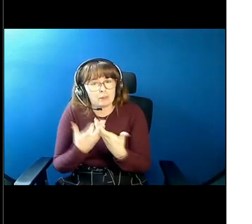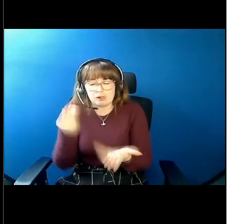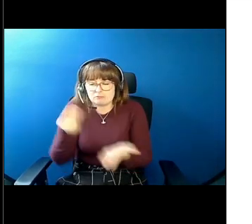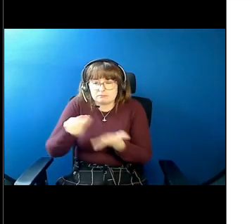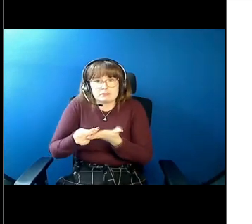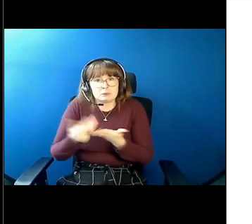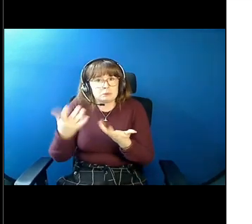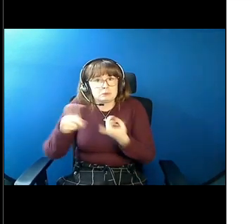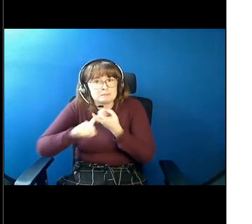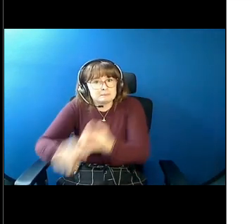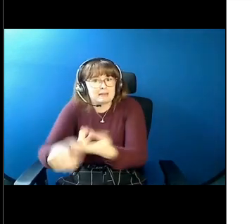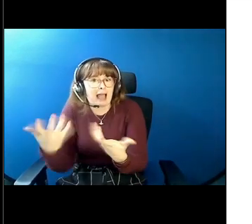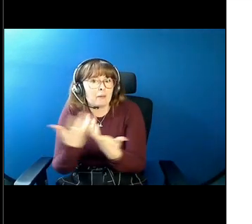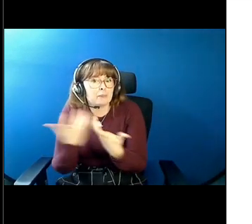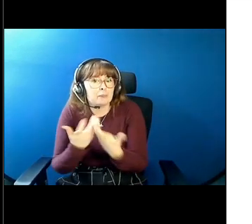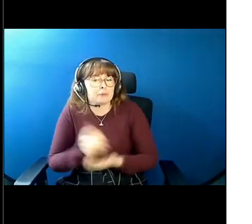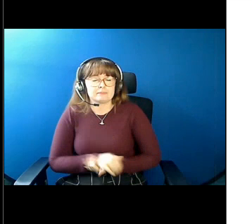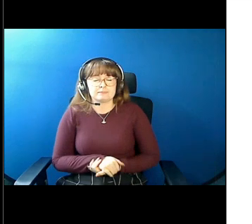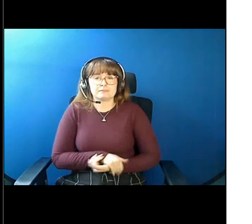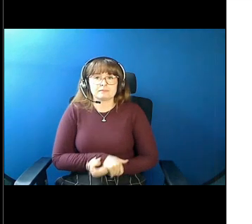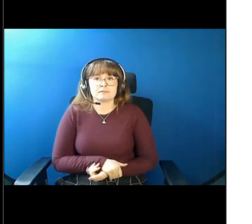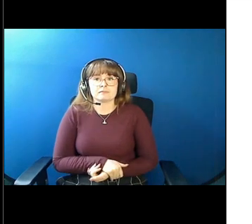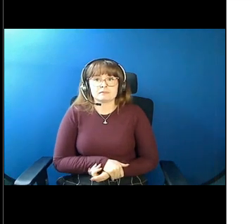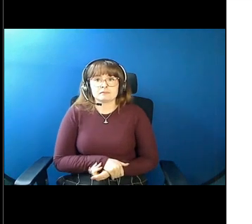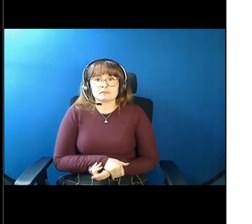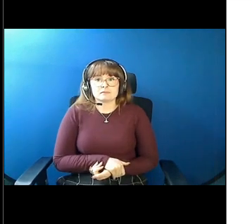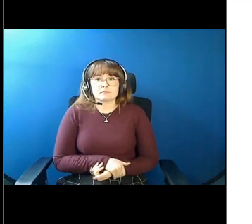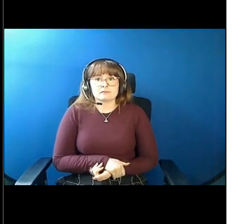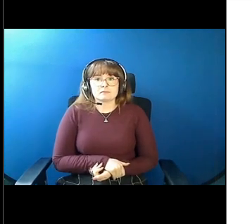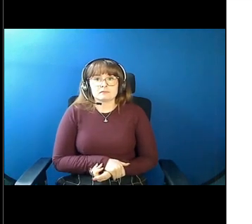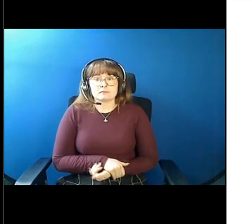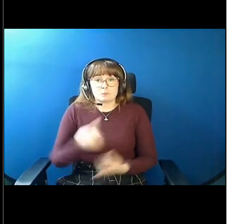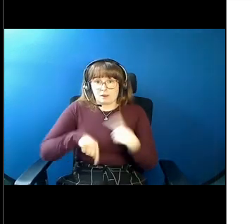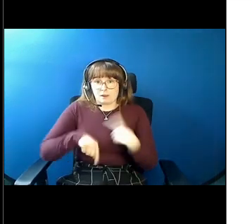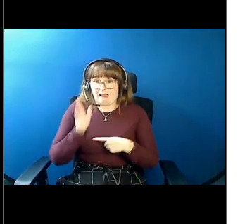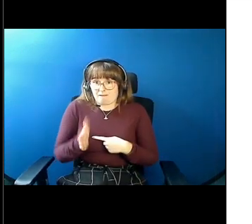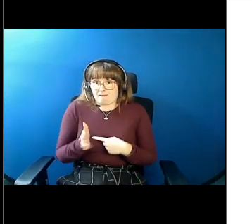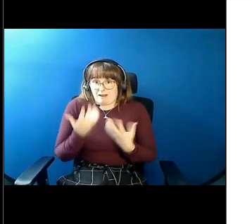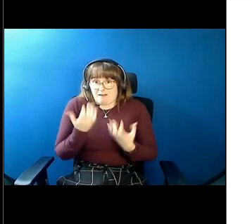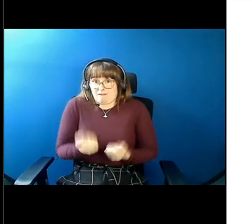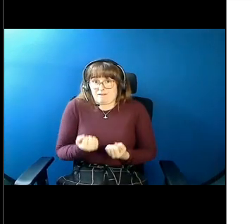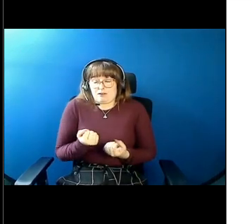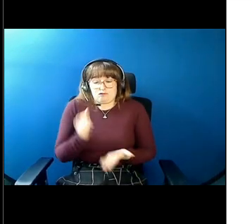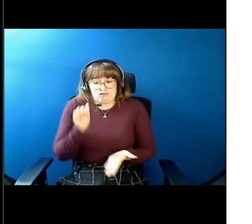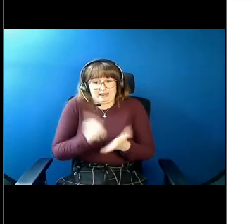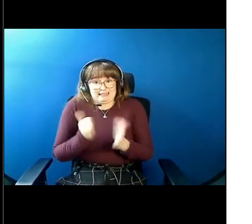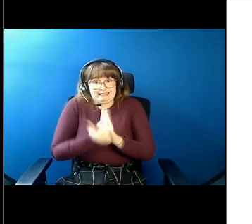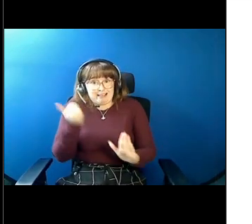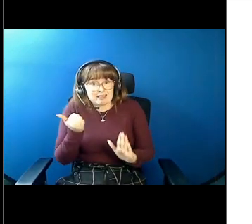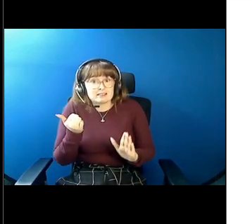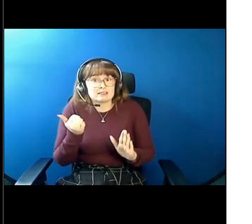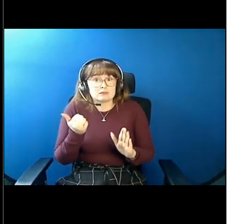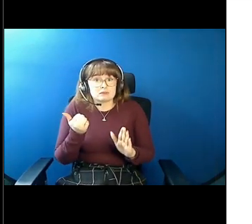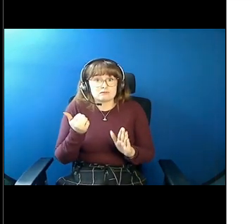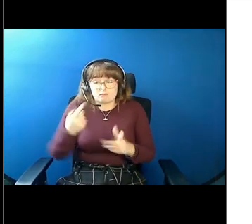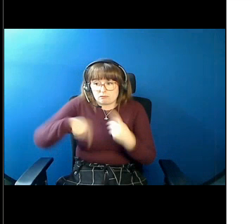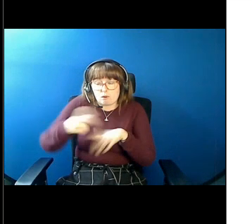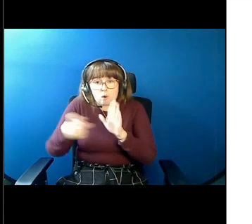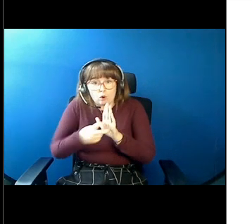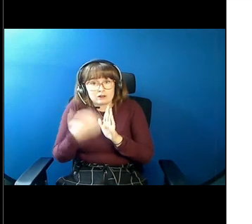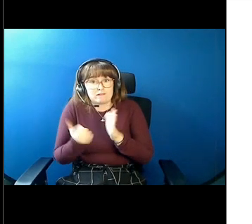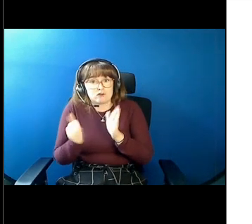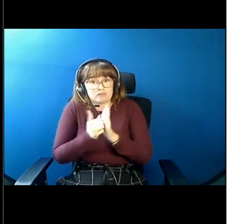with maintaining a retrofitted home? Do we have the necessary skills in-house or access through contractors to do that? There's